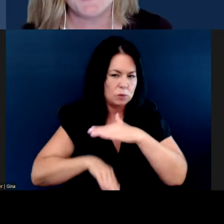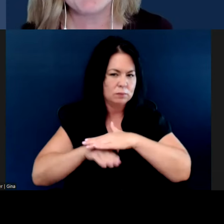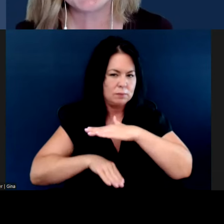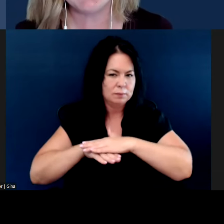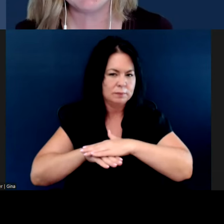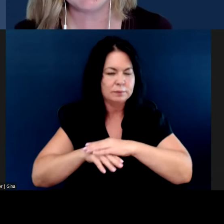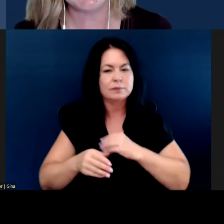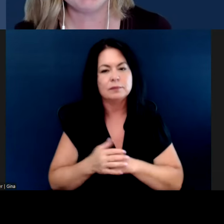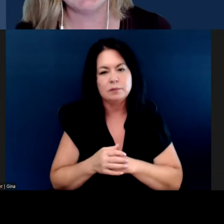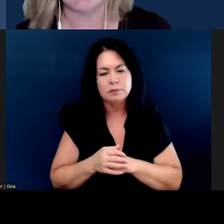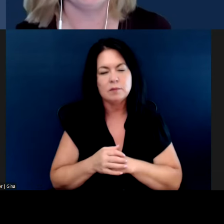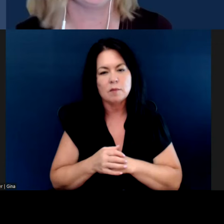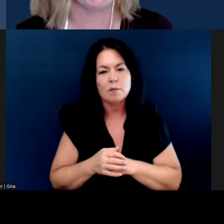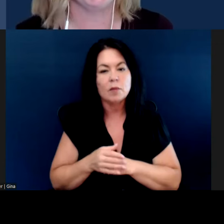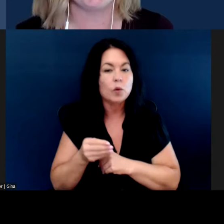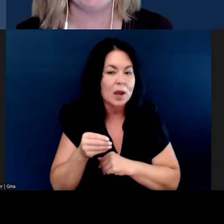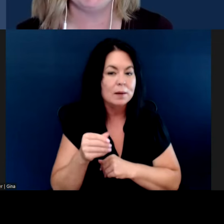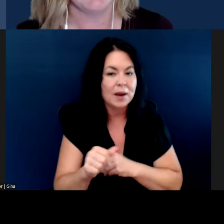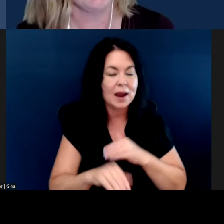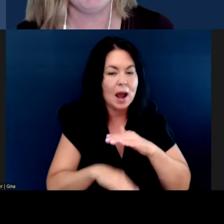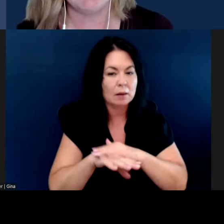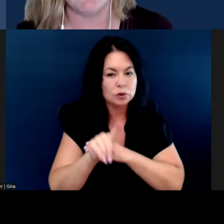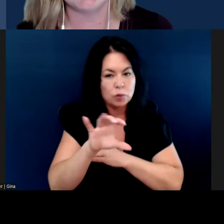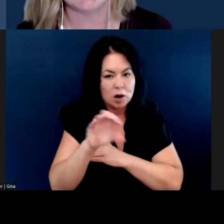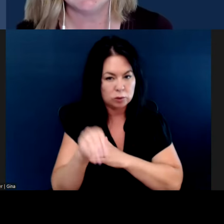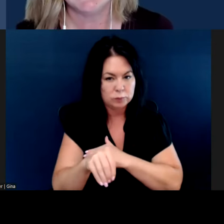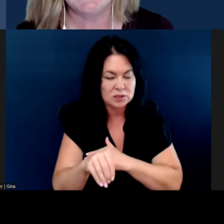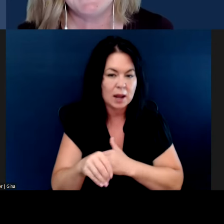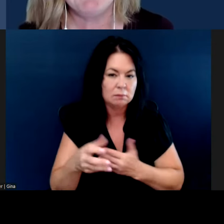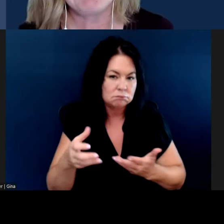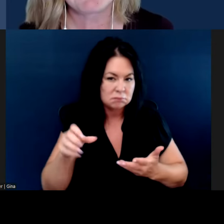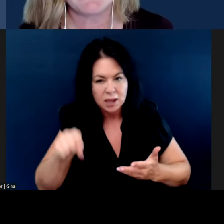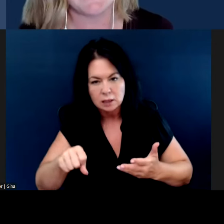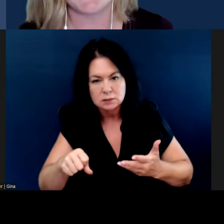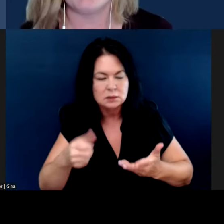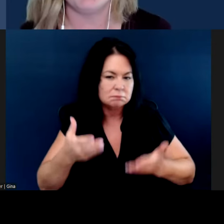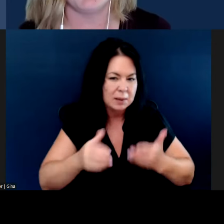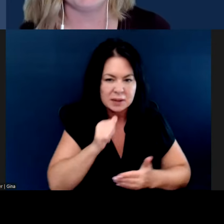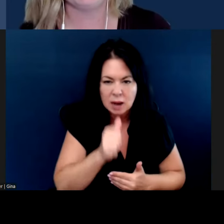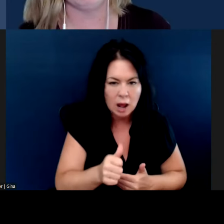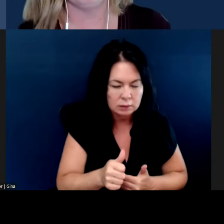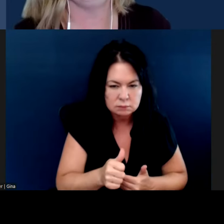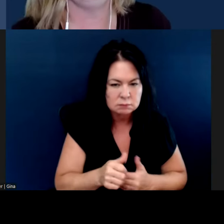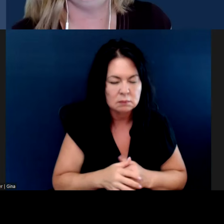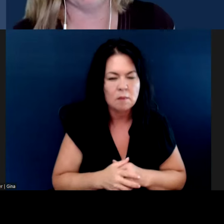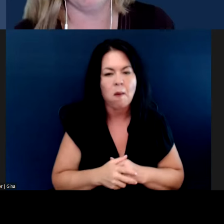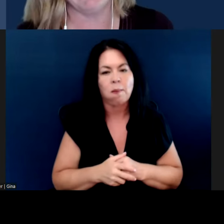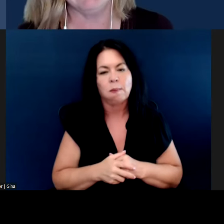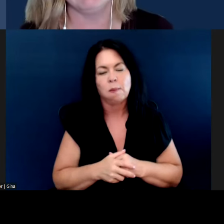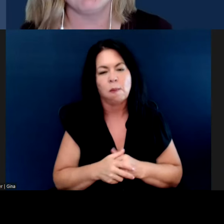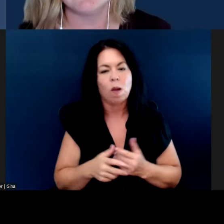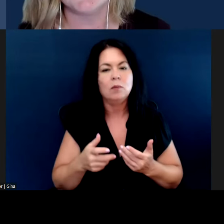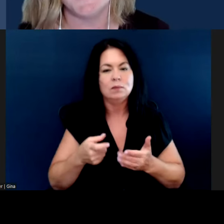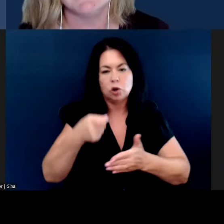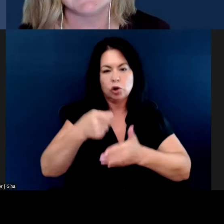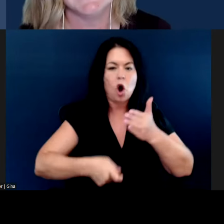up to 100% during this phase, but depending on the plan, you may not. Costs are going to vary